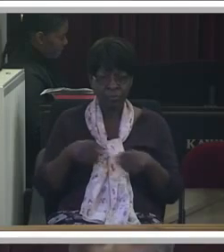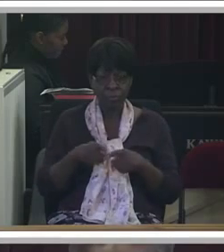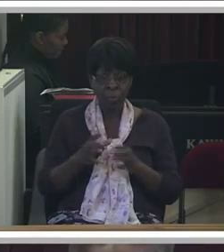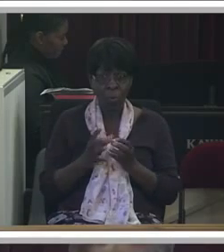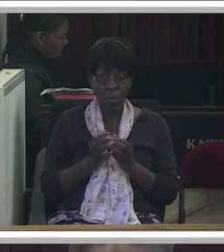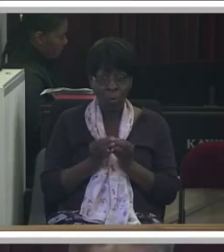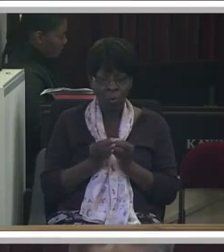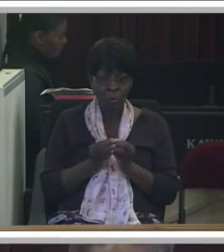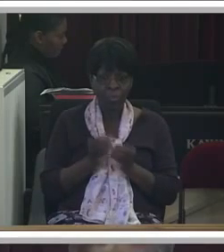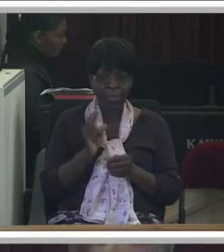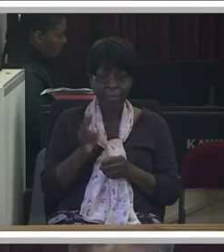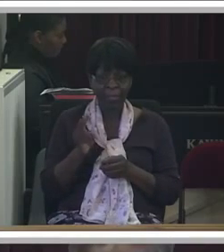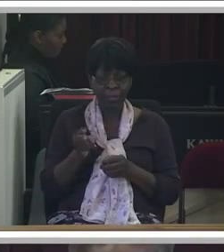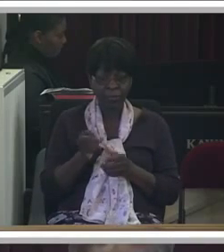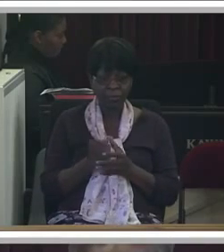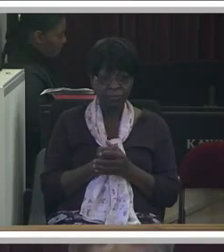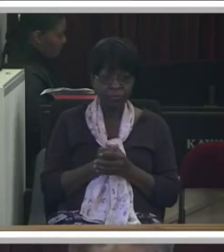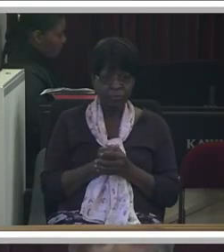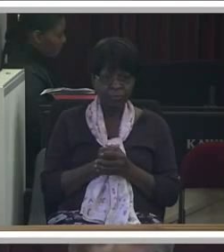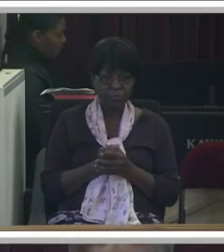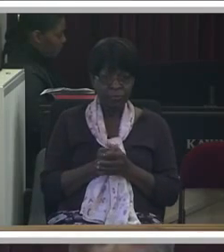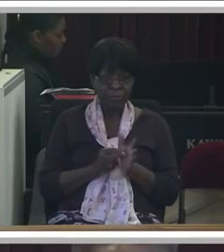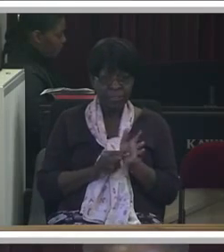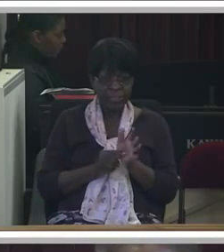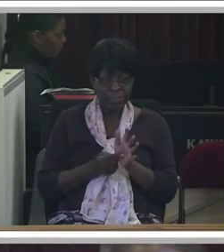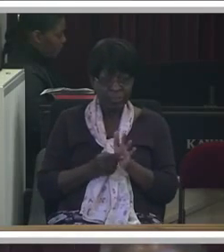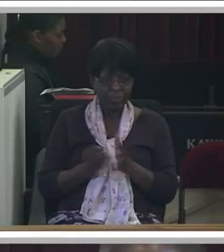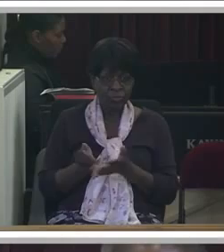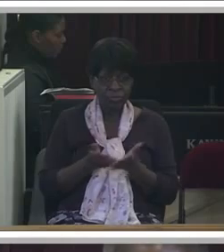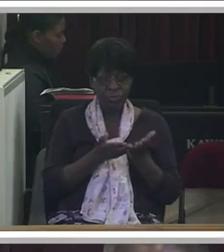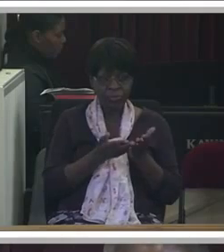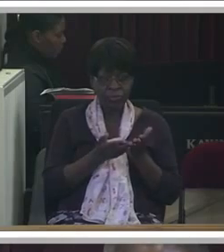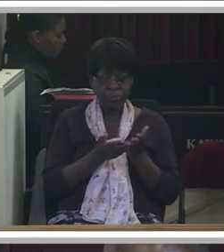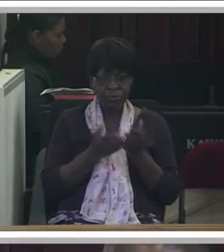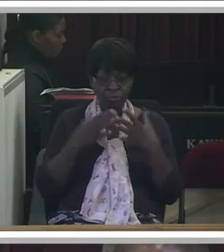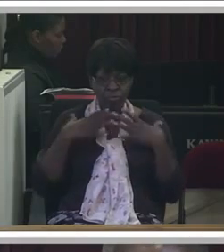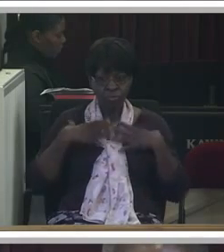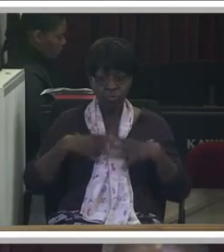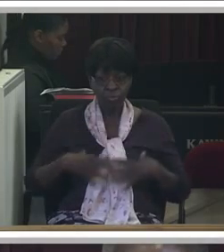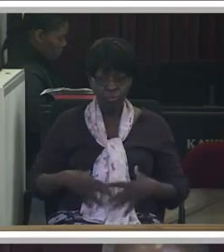Third, these symbols represent a broken body.